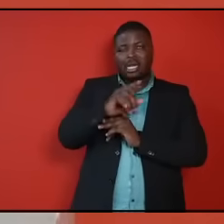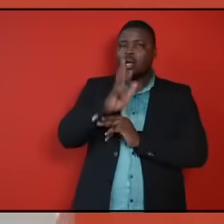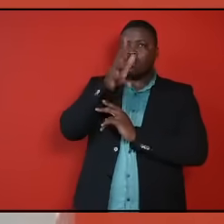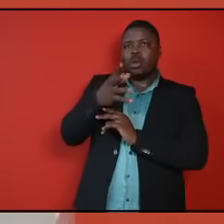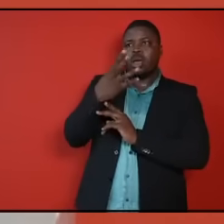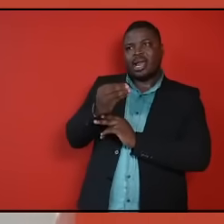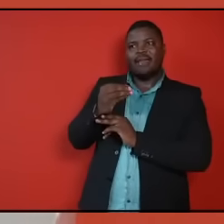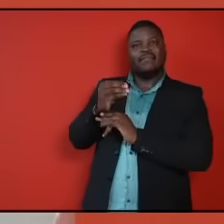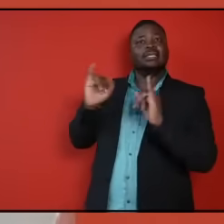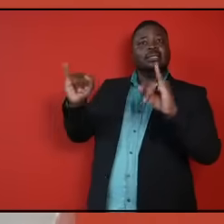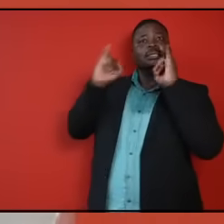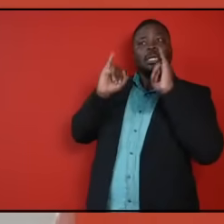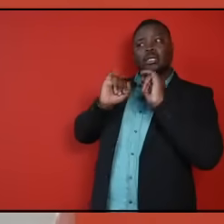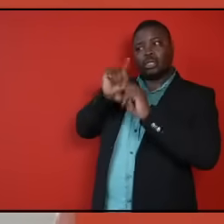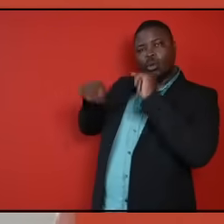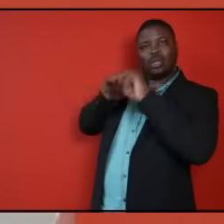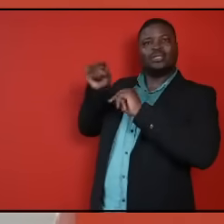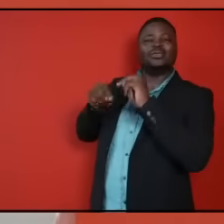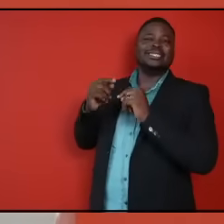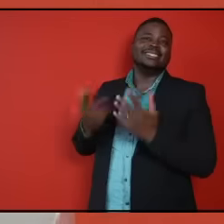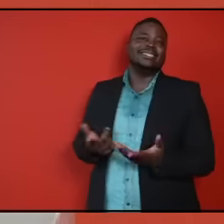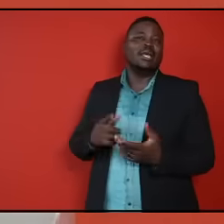the man will be gone anyway.